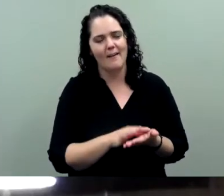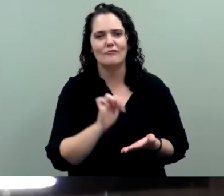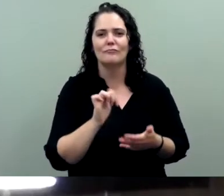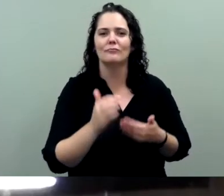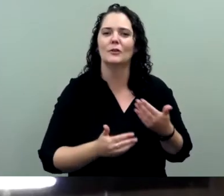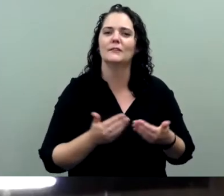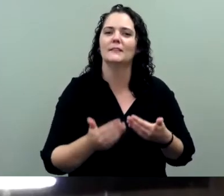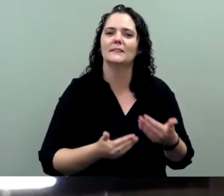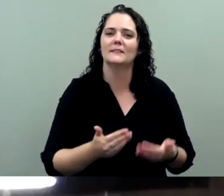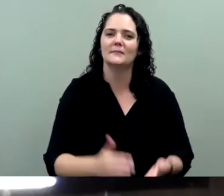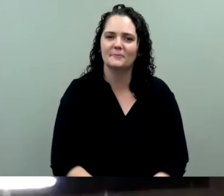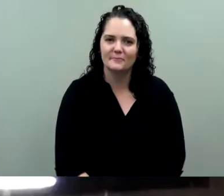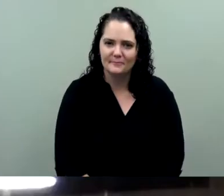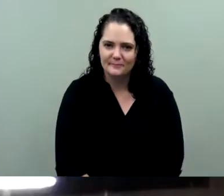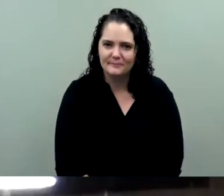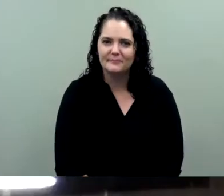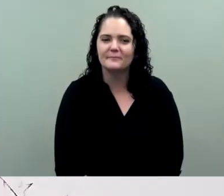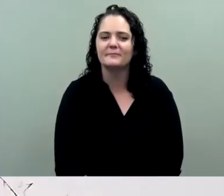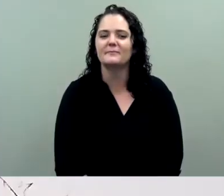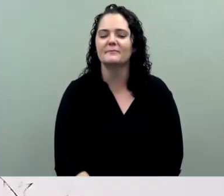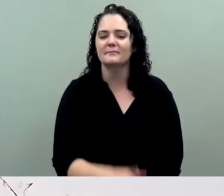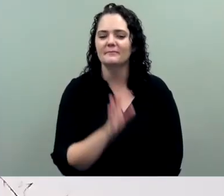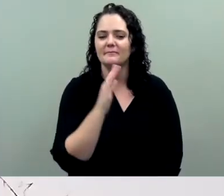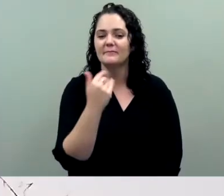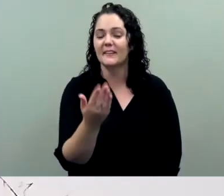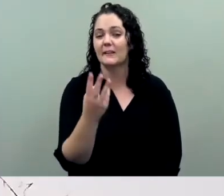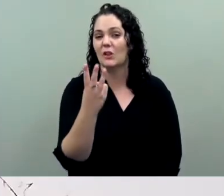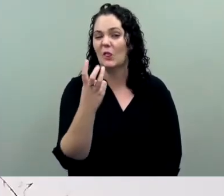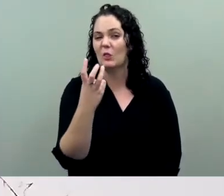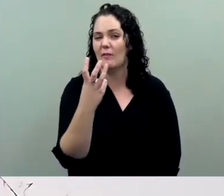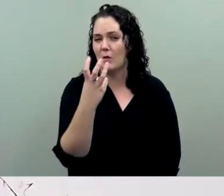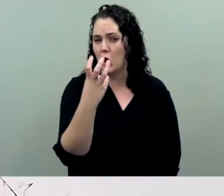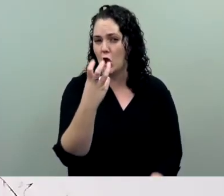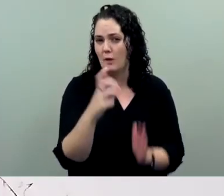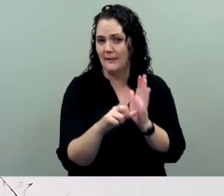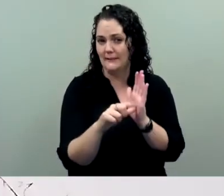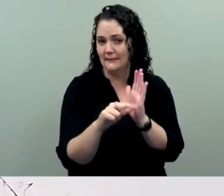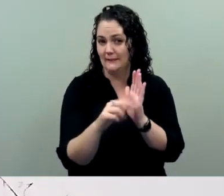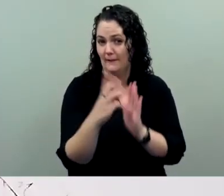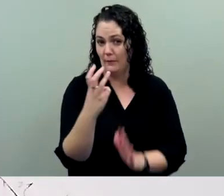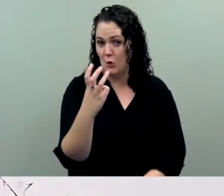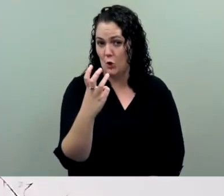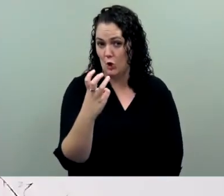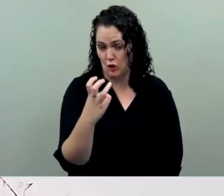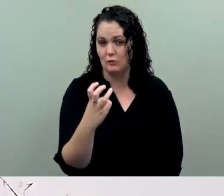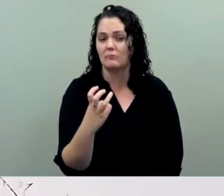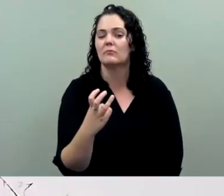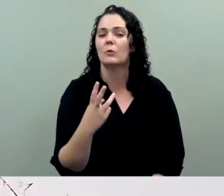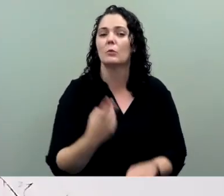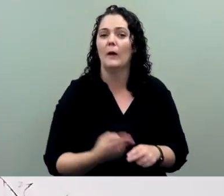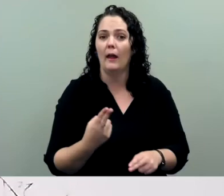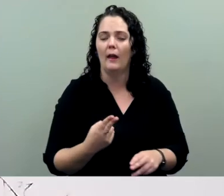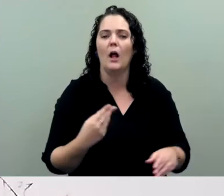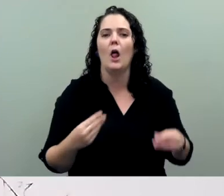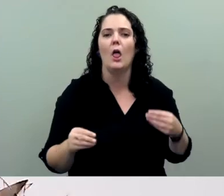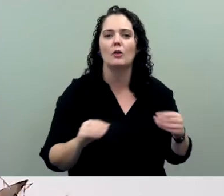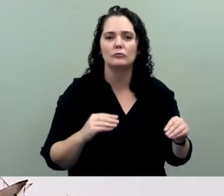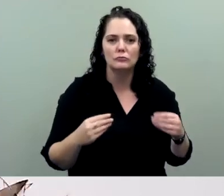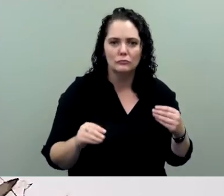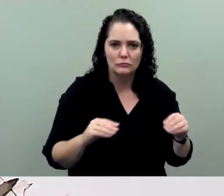let's switch it back and let's go. Let's go for about 3 more minutes, y'all. Keep it quick, keep it loose. Try to use your whole sheet of